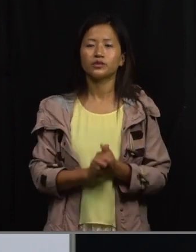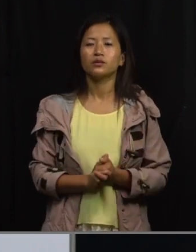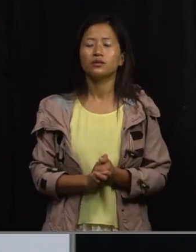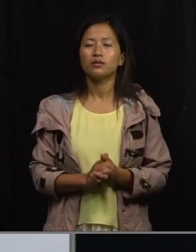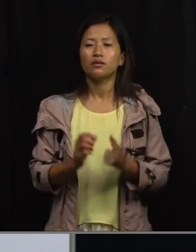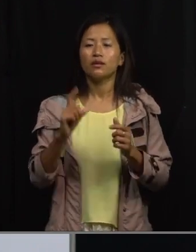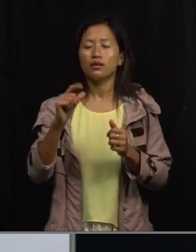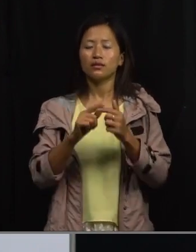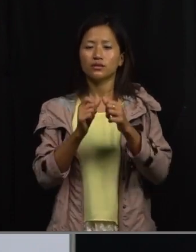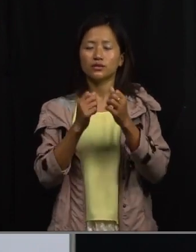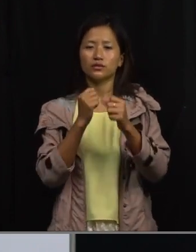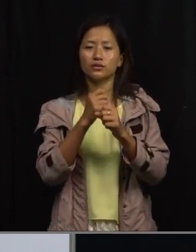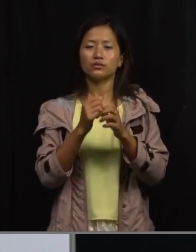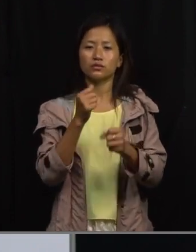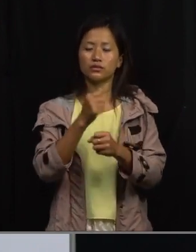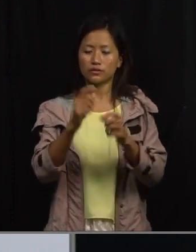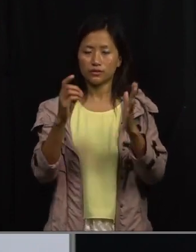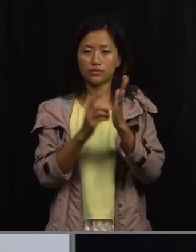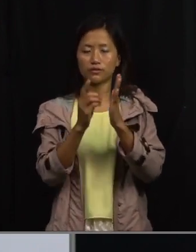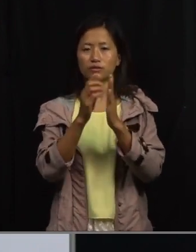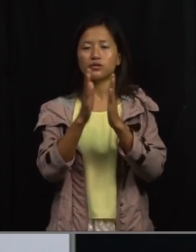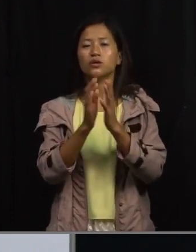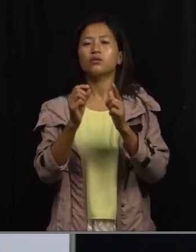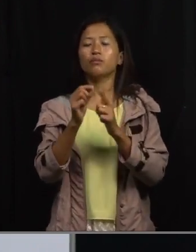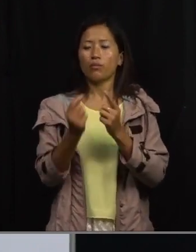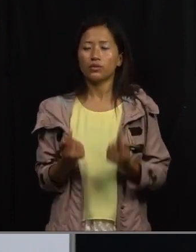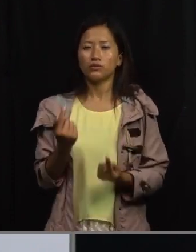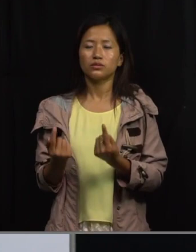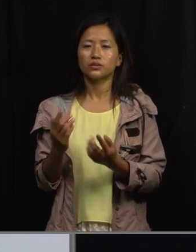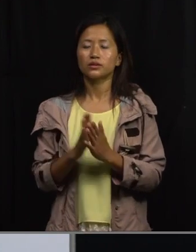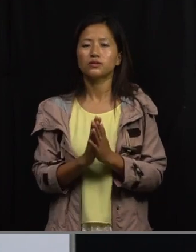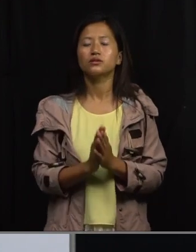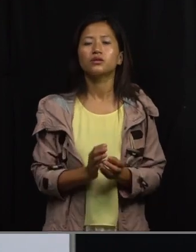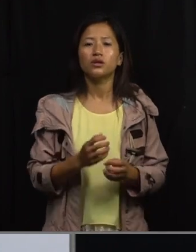led to the development of tribal political structure,